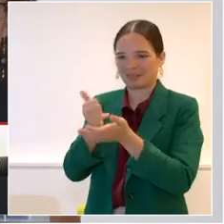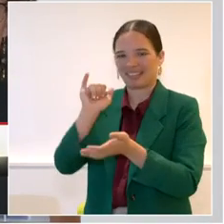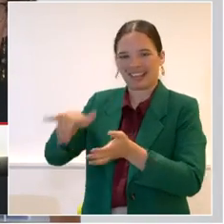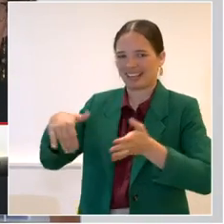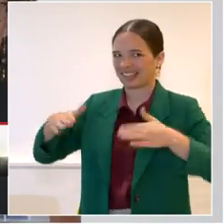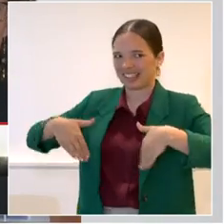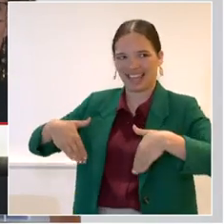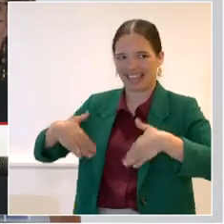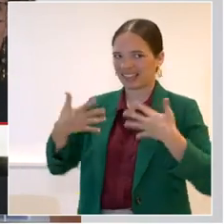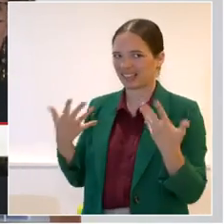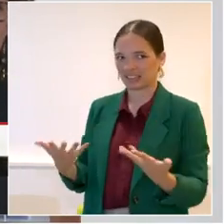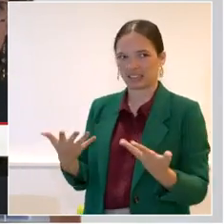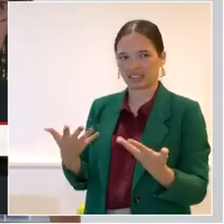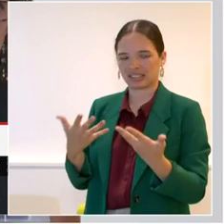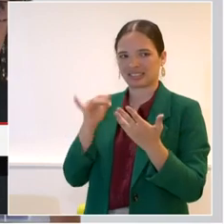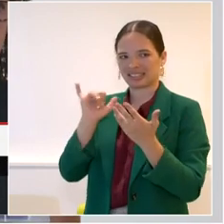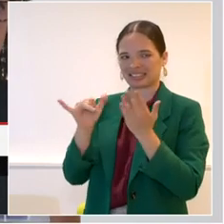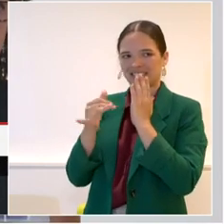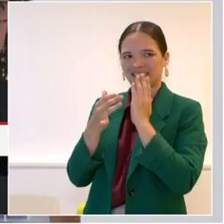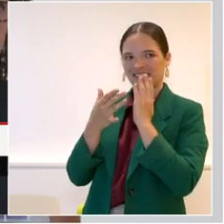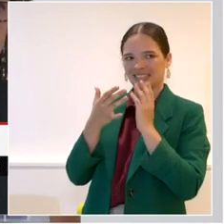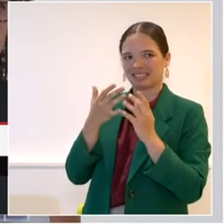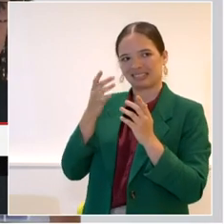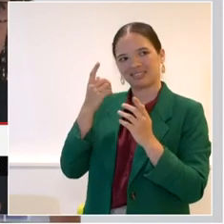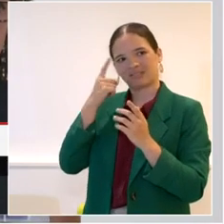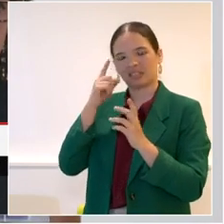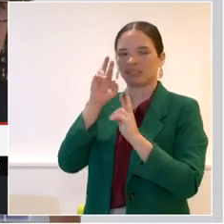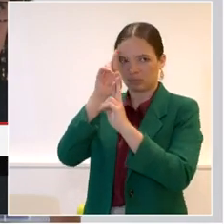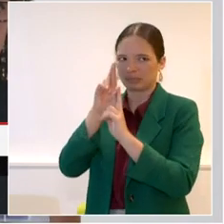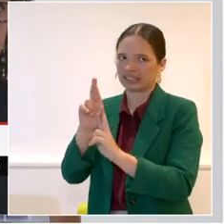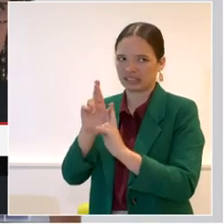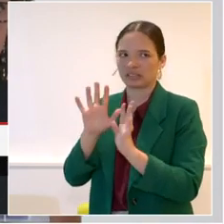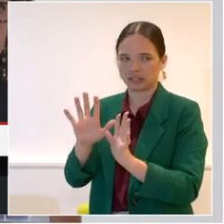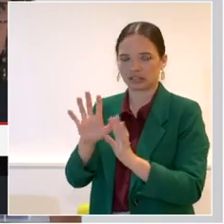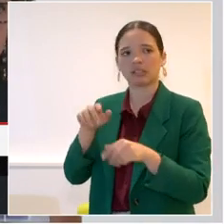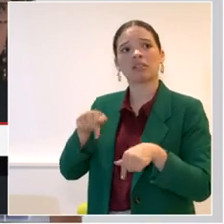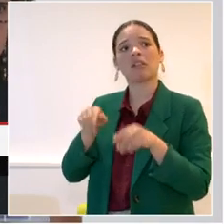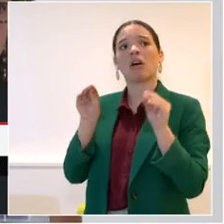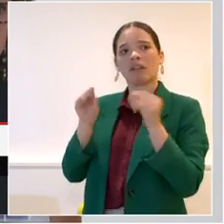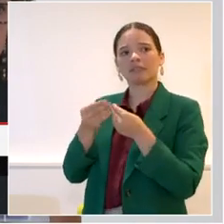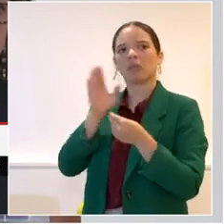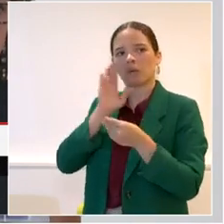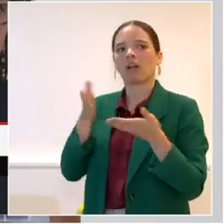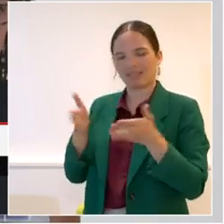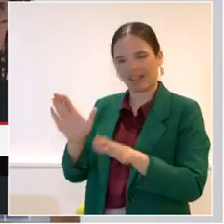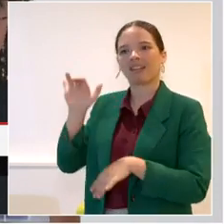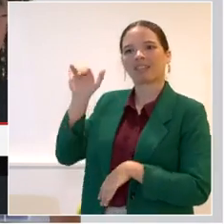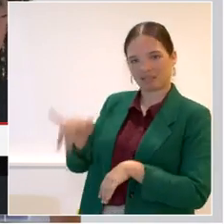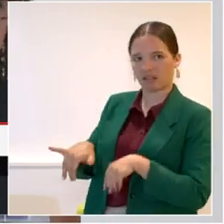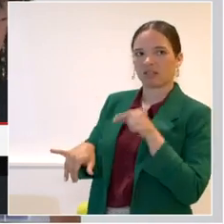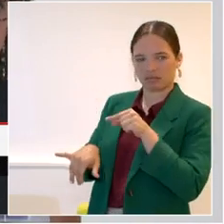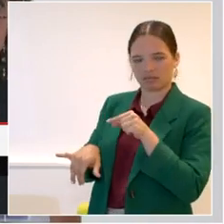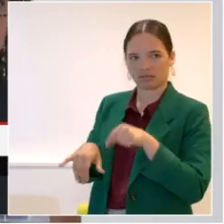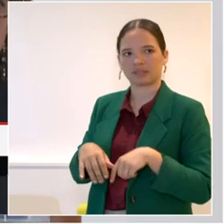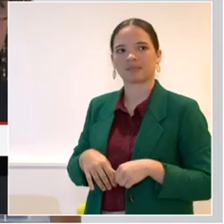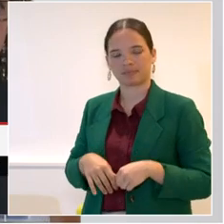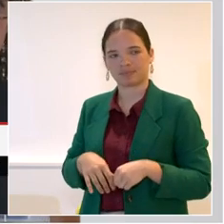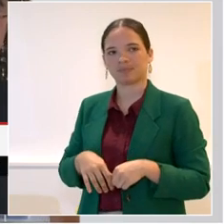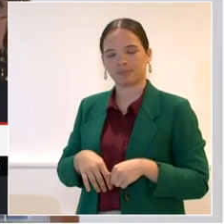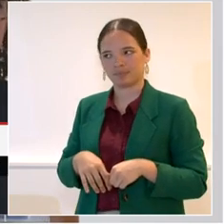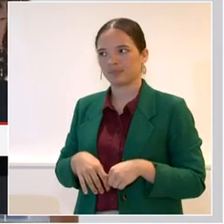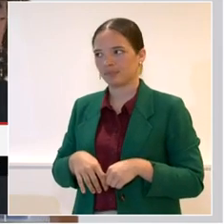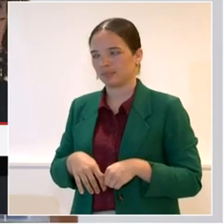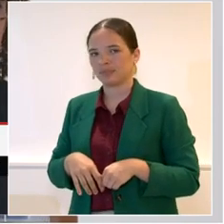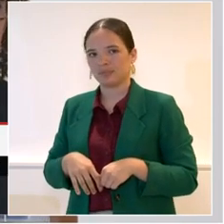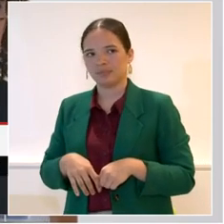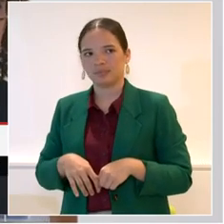humanely and efficiently. And that's what this office will allow us to do, and these sets of services will allow us to do. And I understand